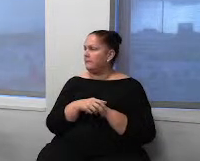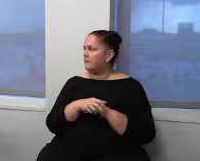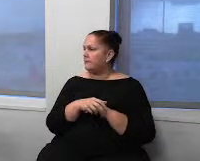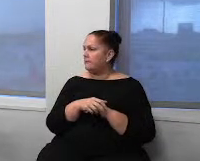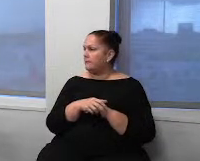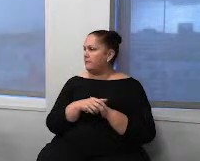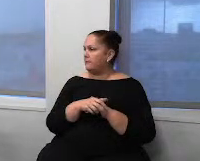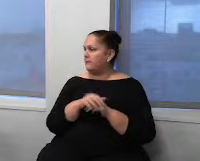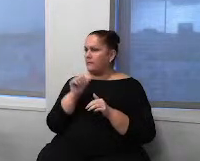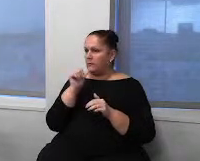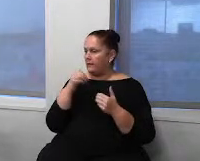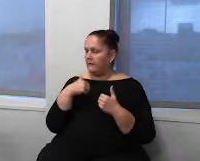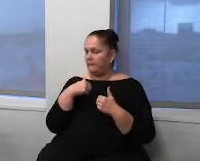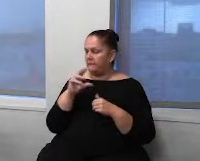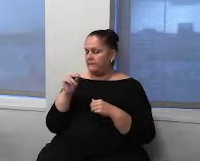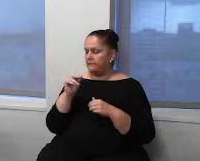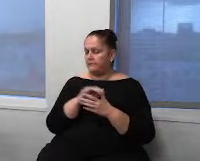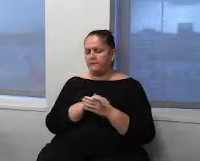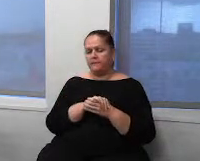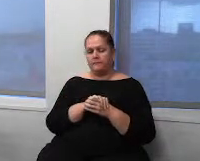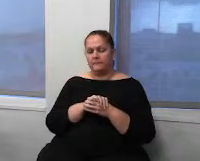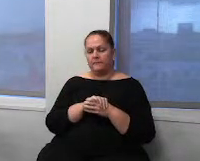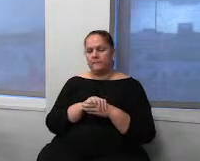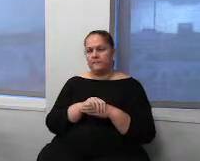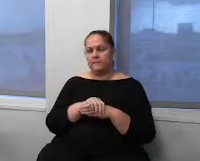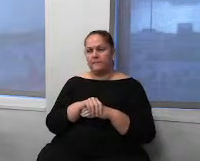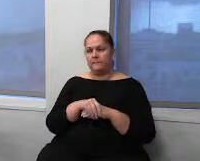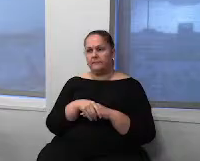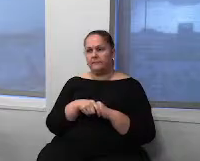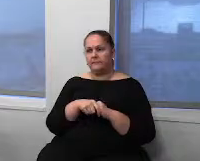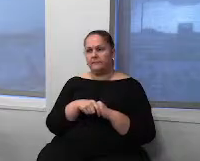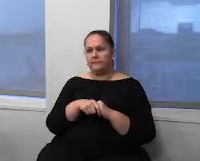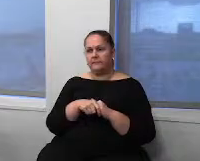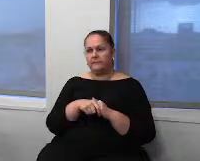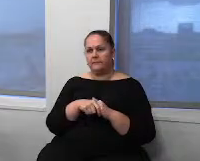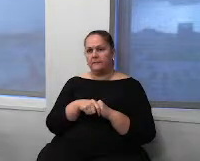right? No, we have not.